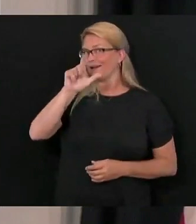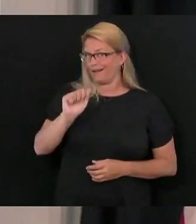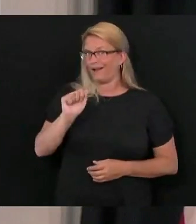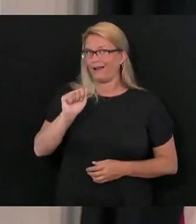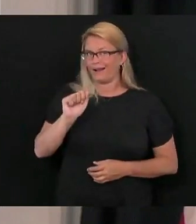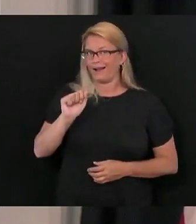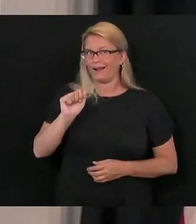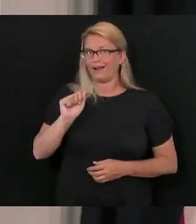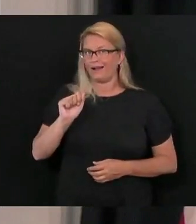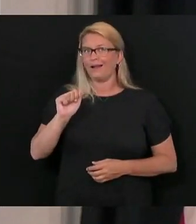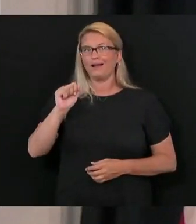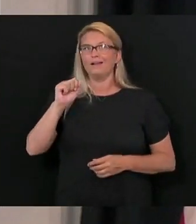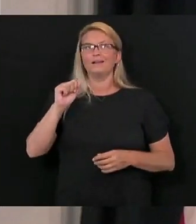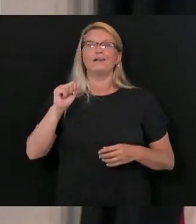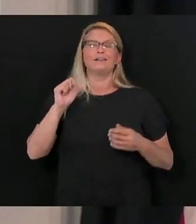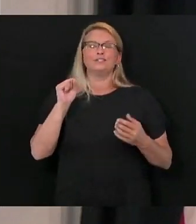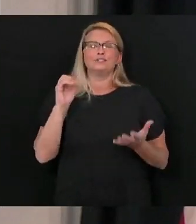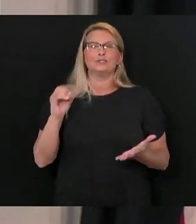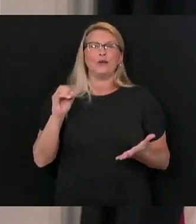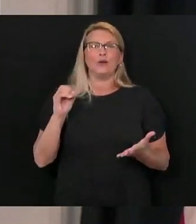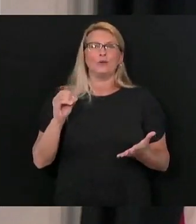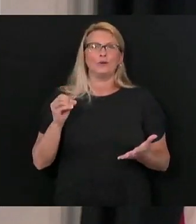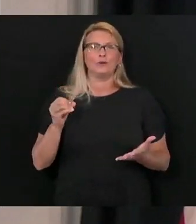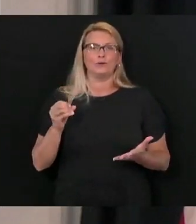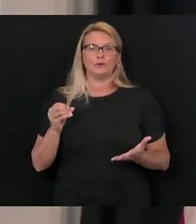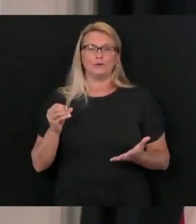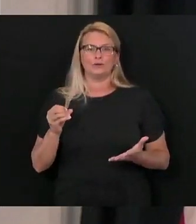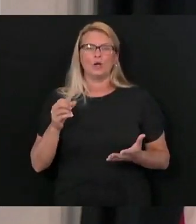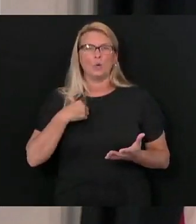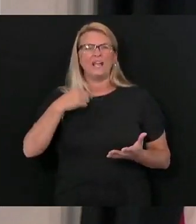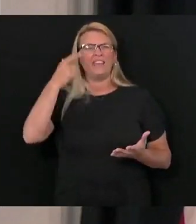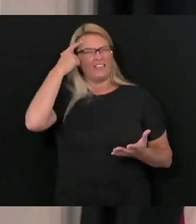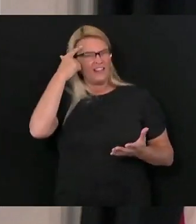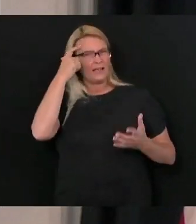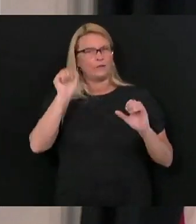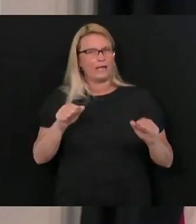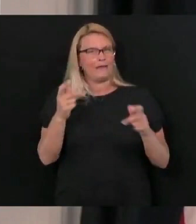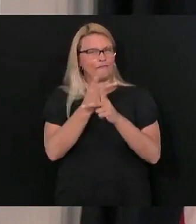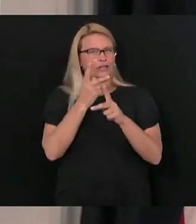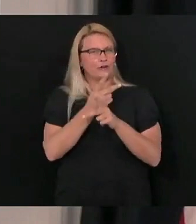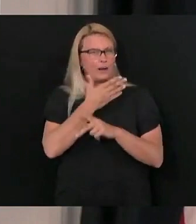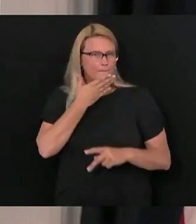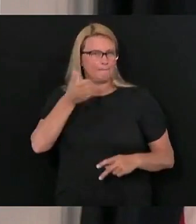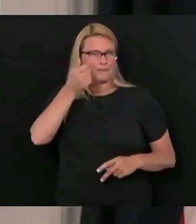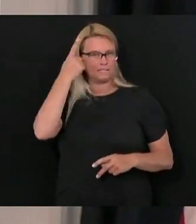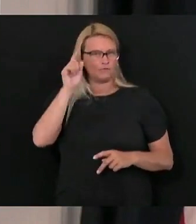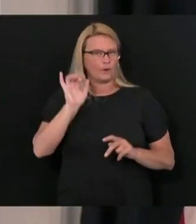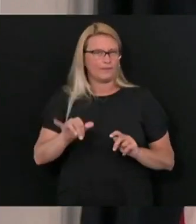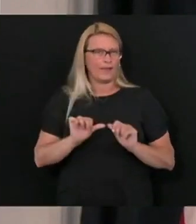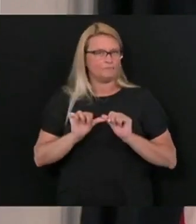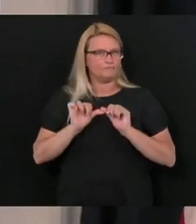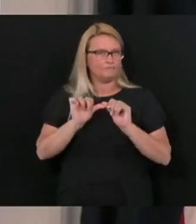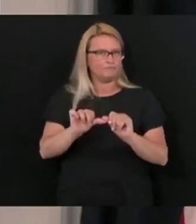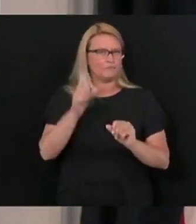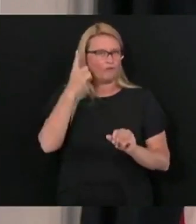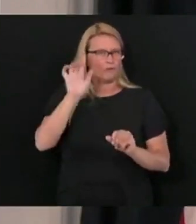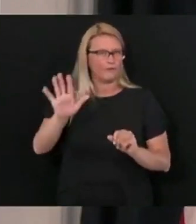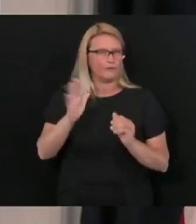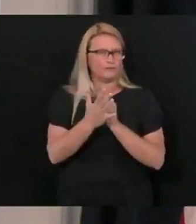to 100,000. And we believe that there's a better way to provide for consistency for those small